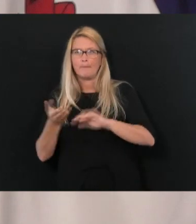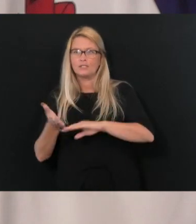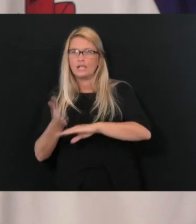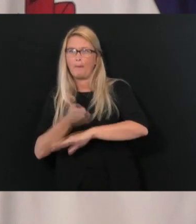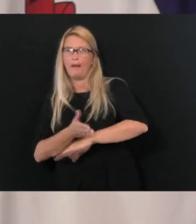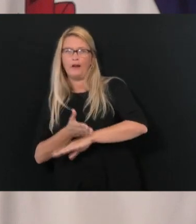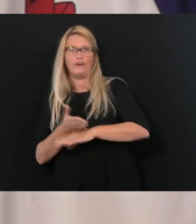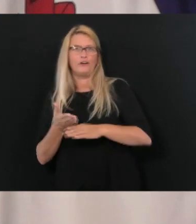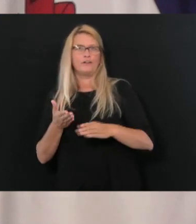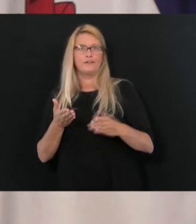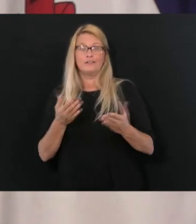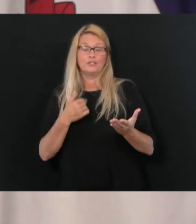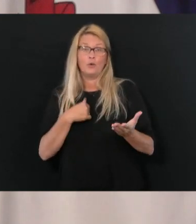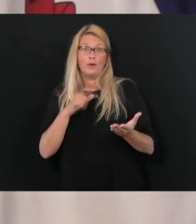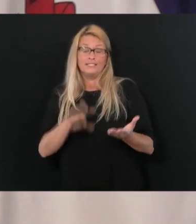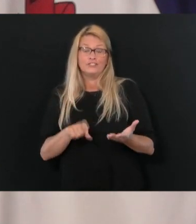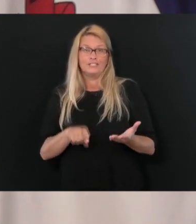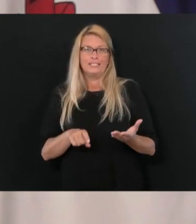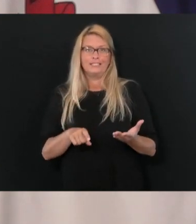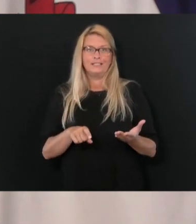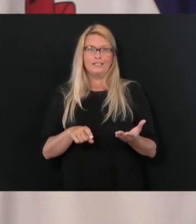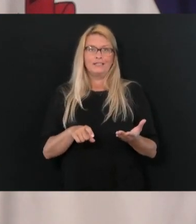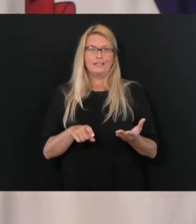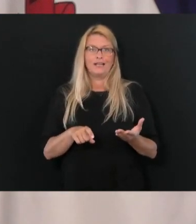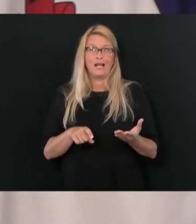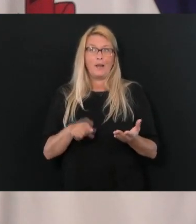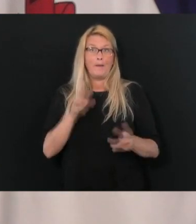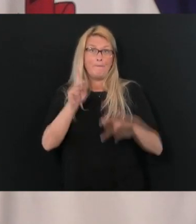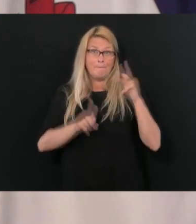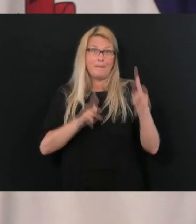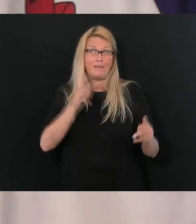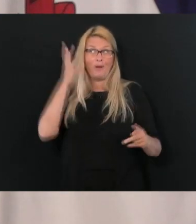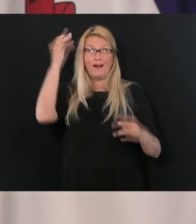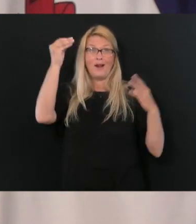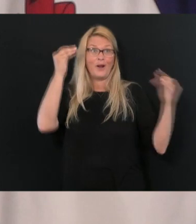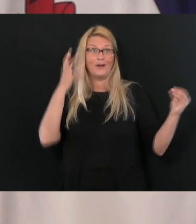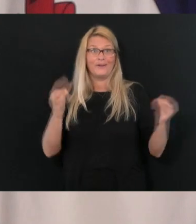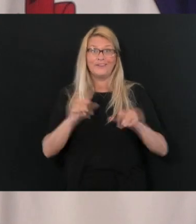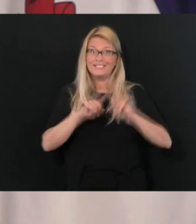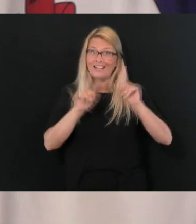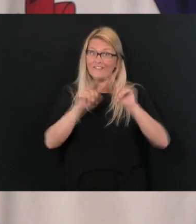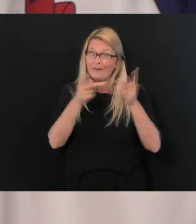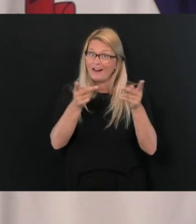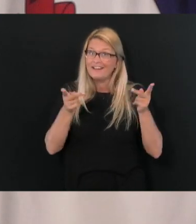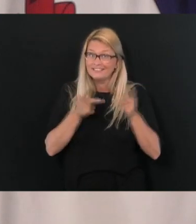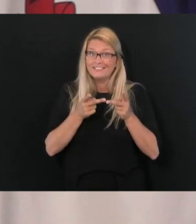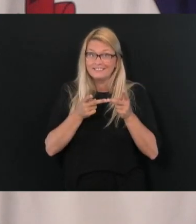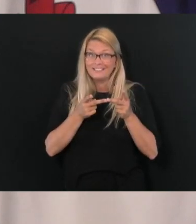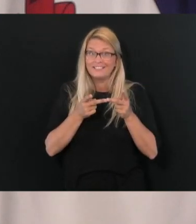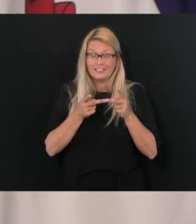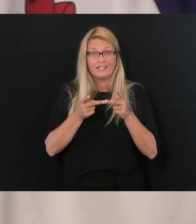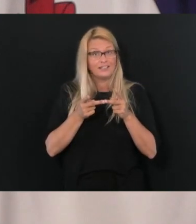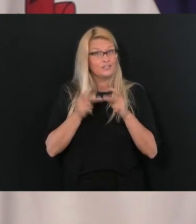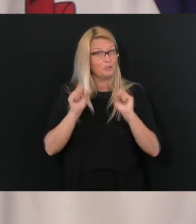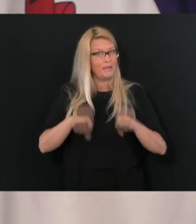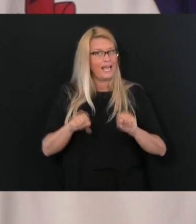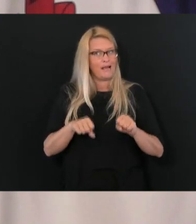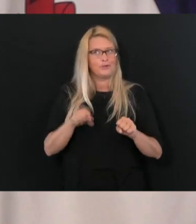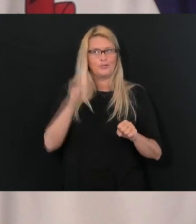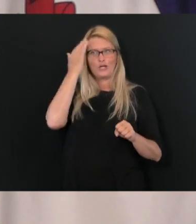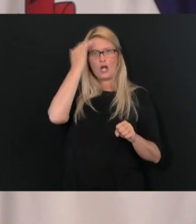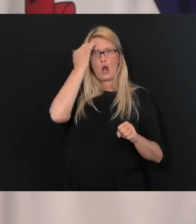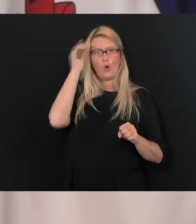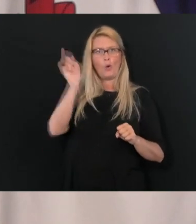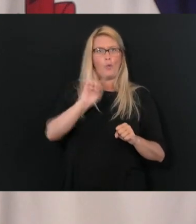to look at just the fact that people go a lot of different places too, you know, and to be able to handle where